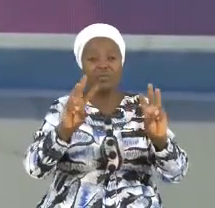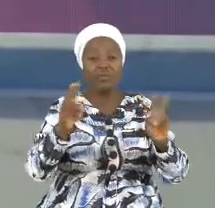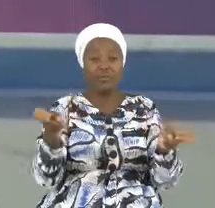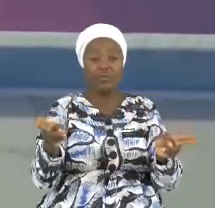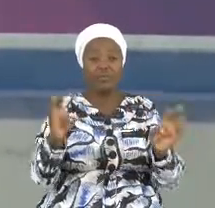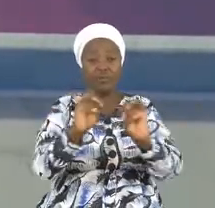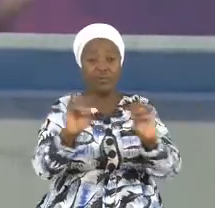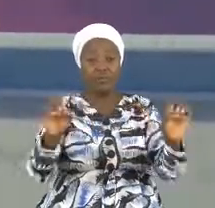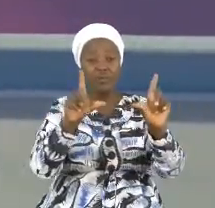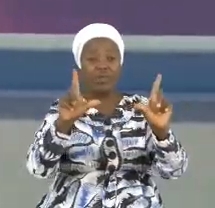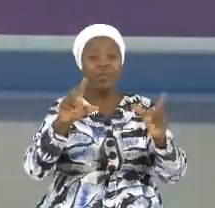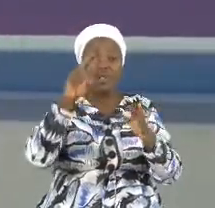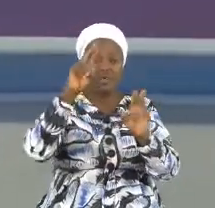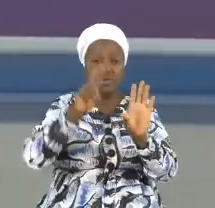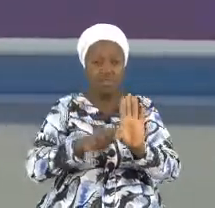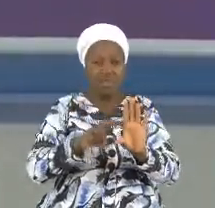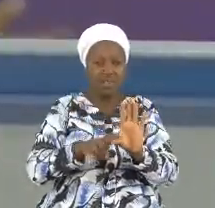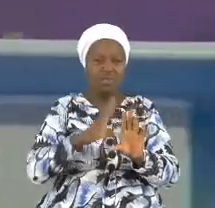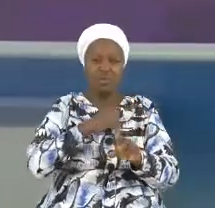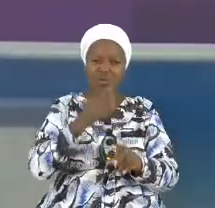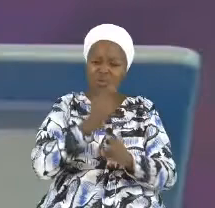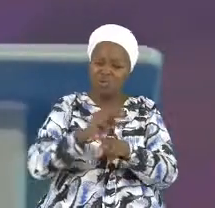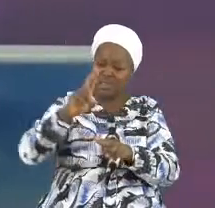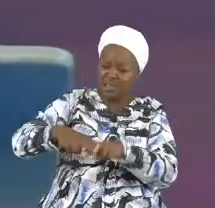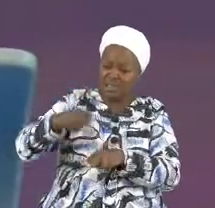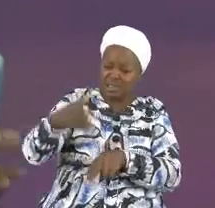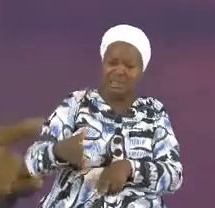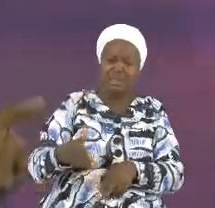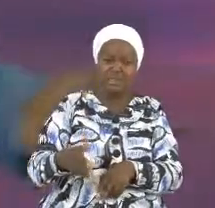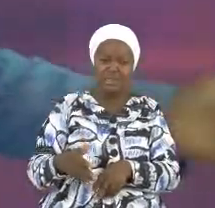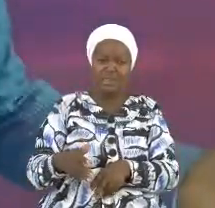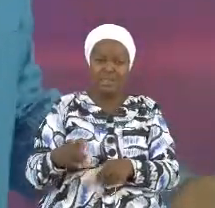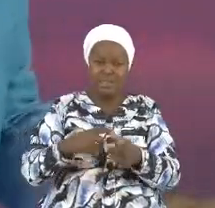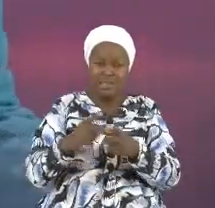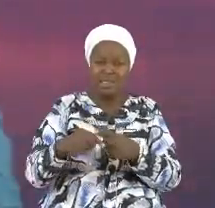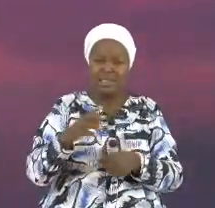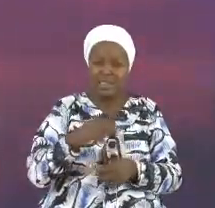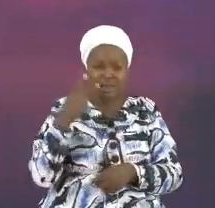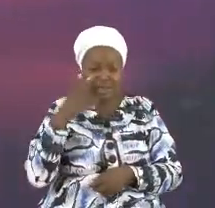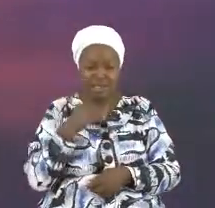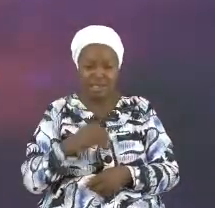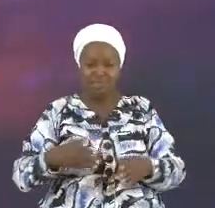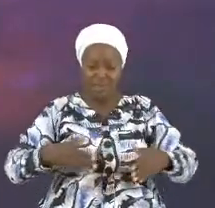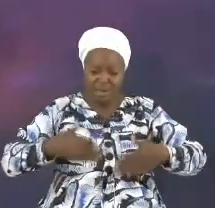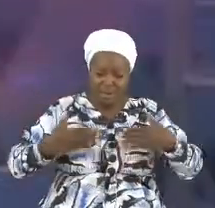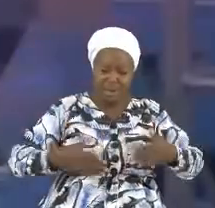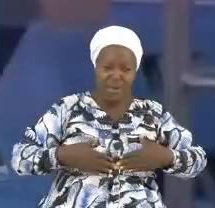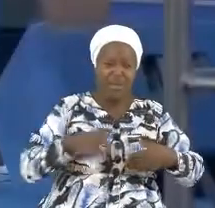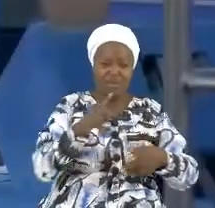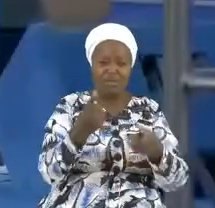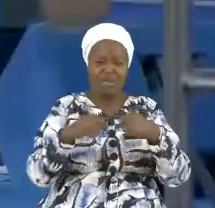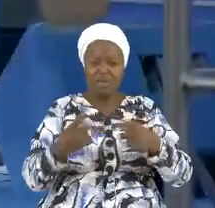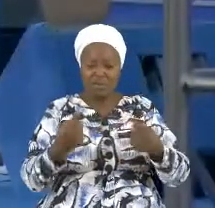wheelchair. And I was seeing them, glad you came, come again. Glad you came, come again.